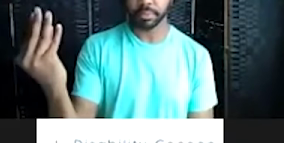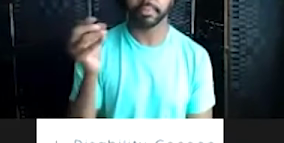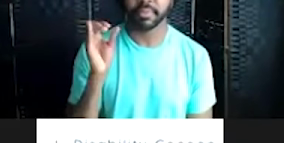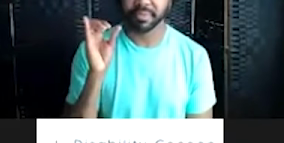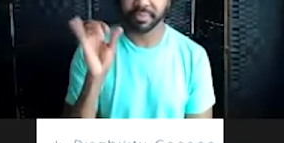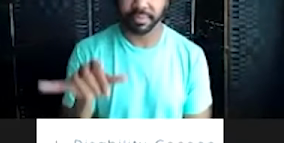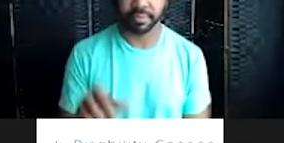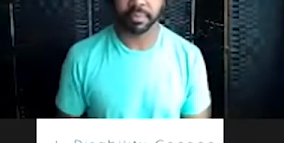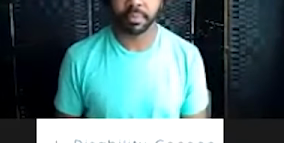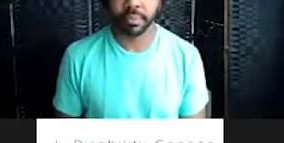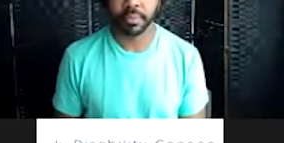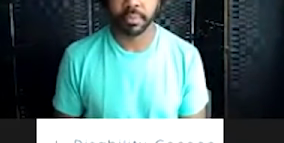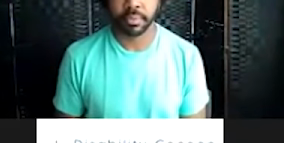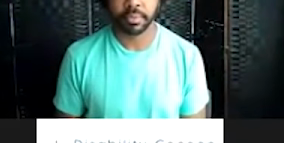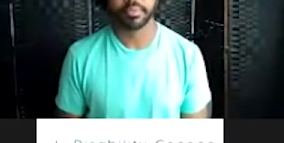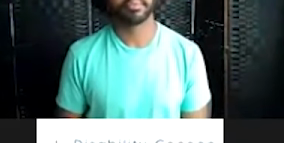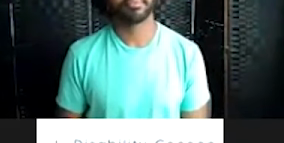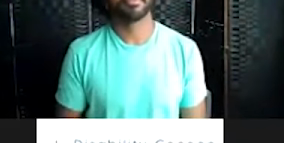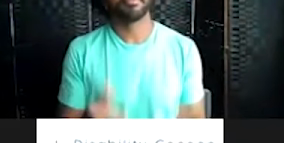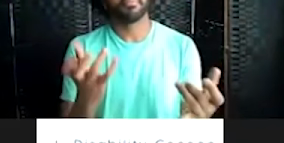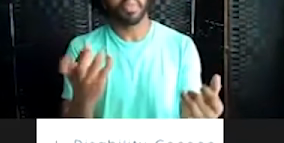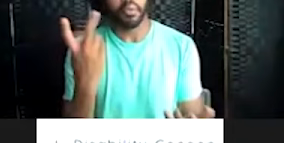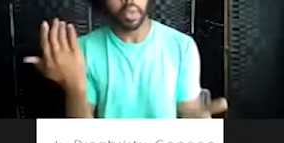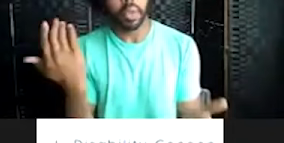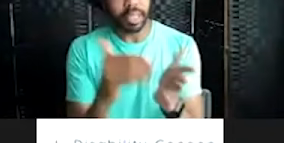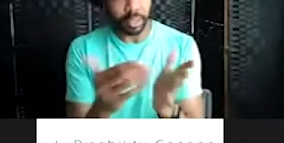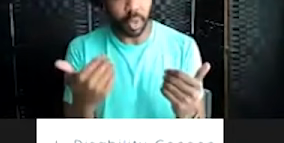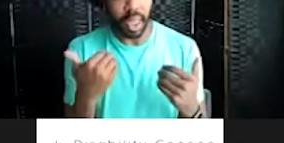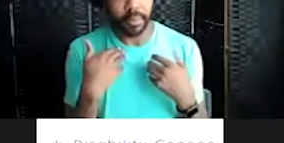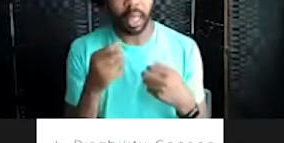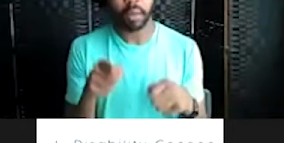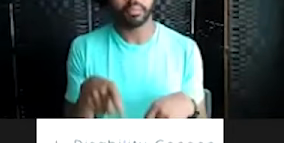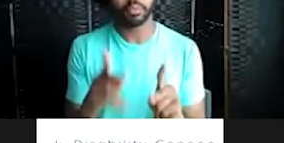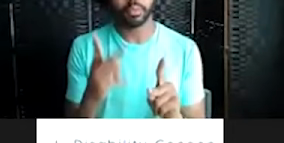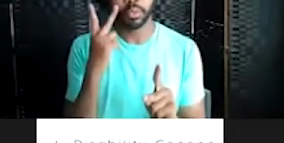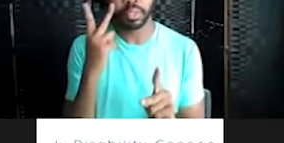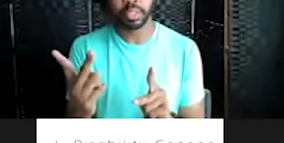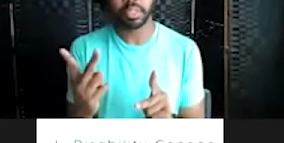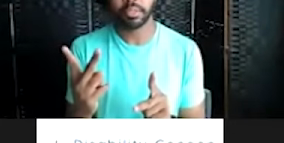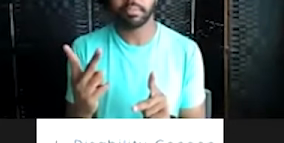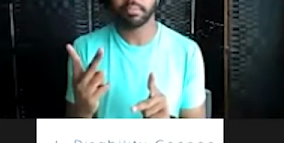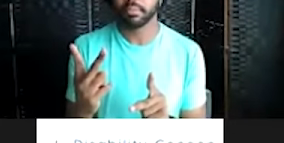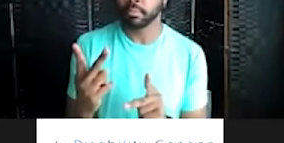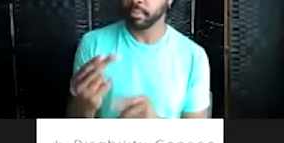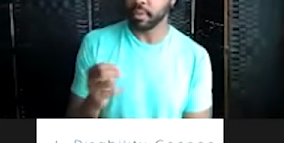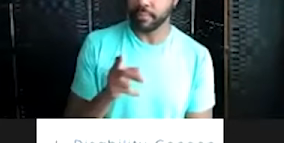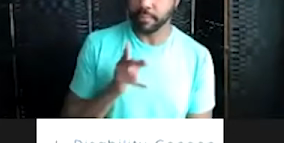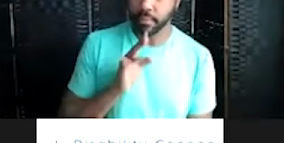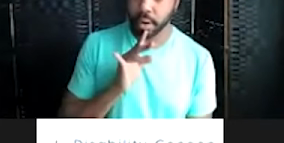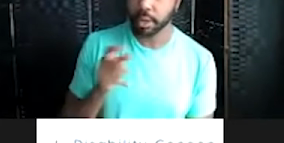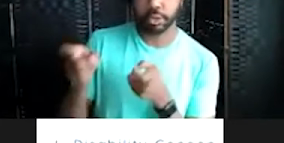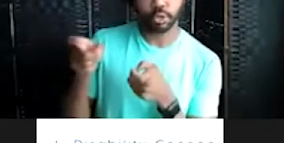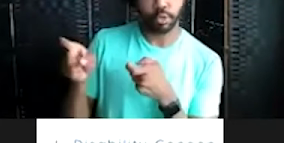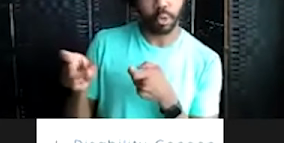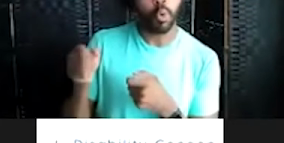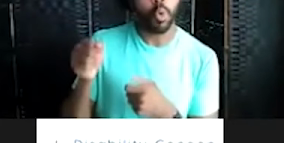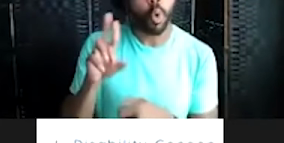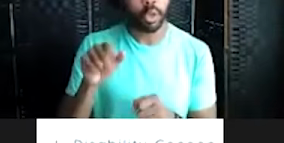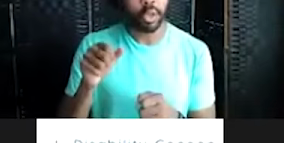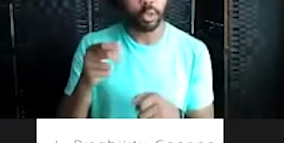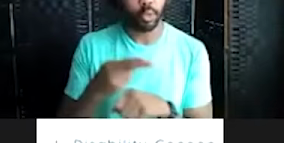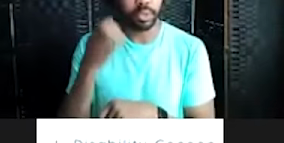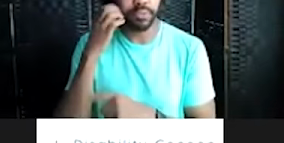So that gives you an opportunity to, again, voice control or be able to utilize a smart bulb through the app. And did you want to show